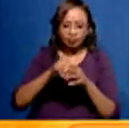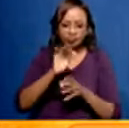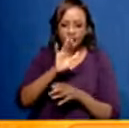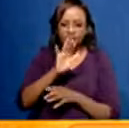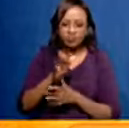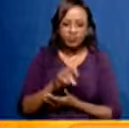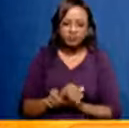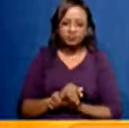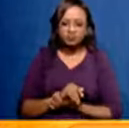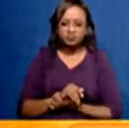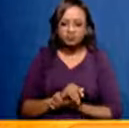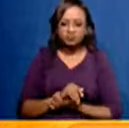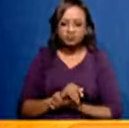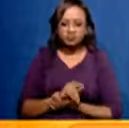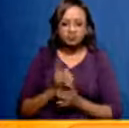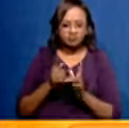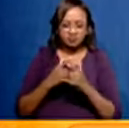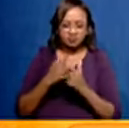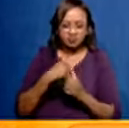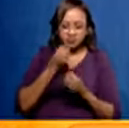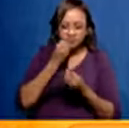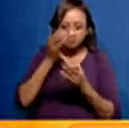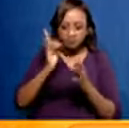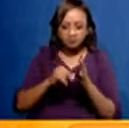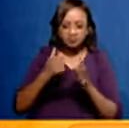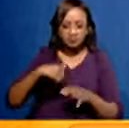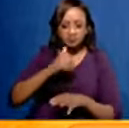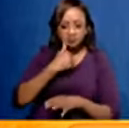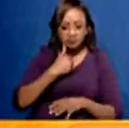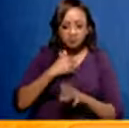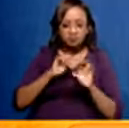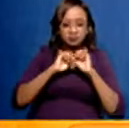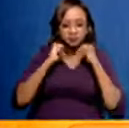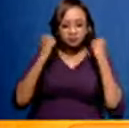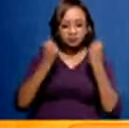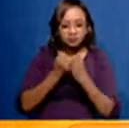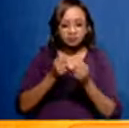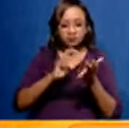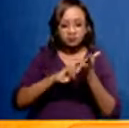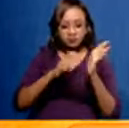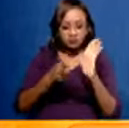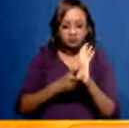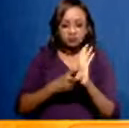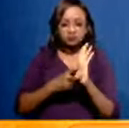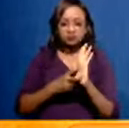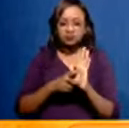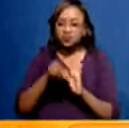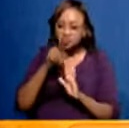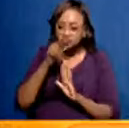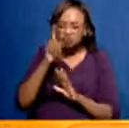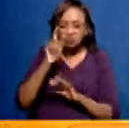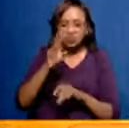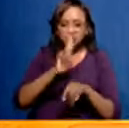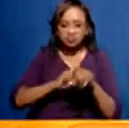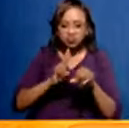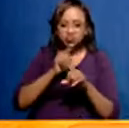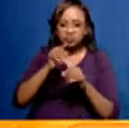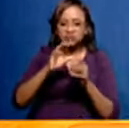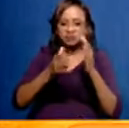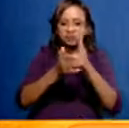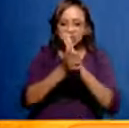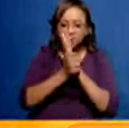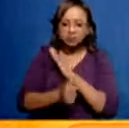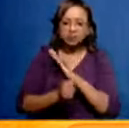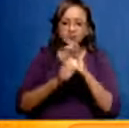and Social Sciences. And I said to them, we have a social contract. You have that expertise. Use it across the